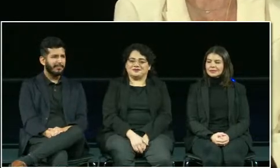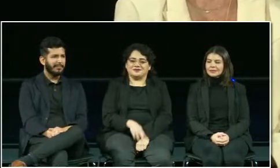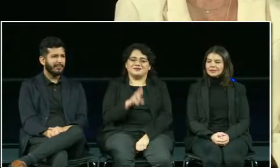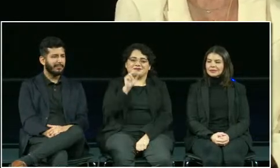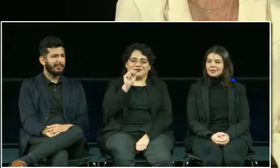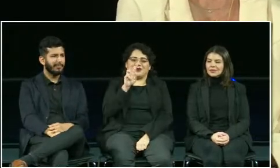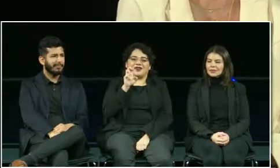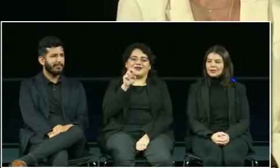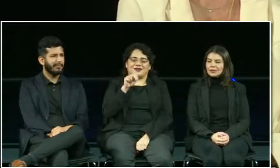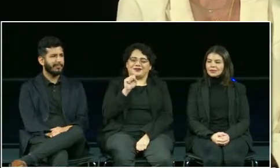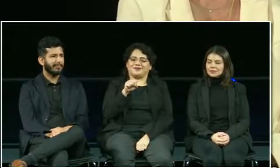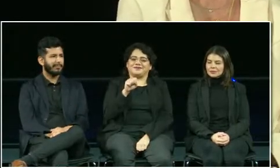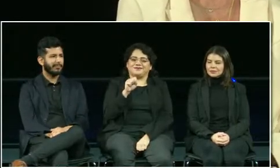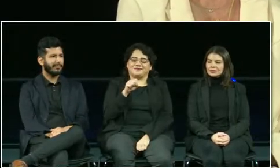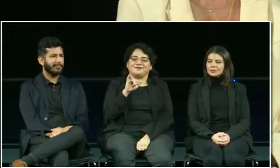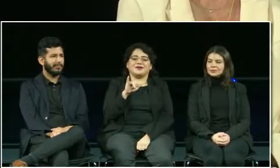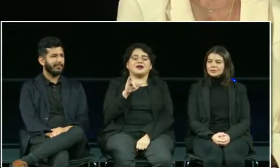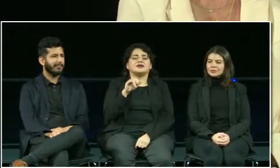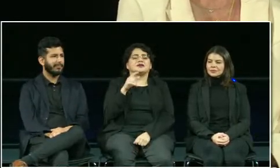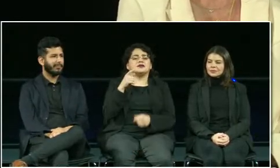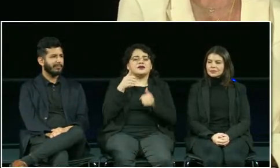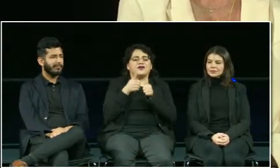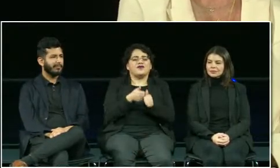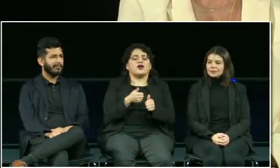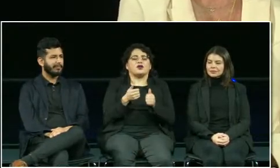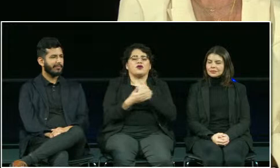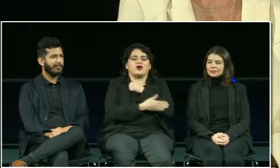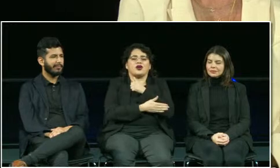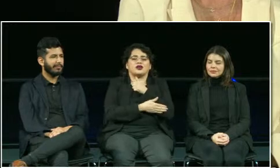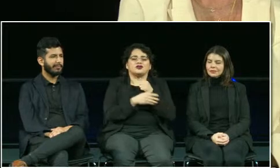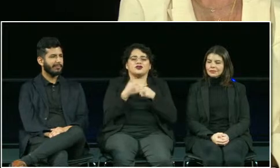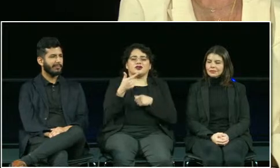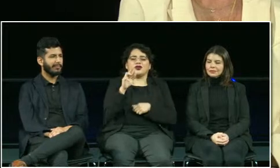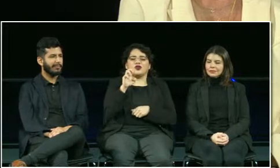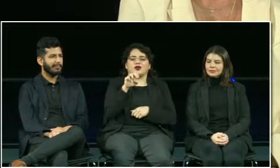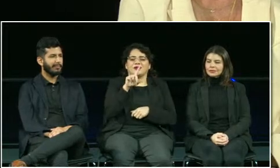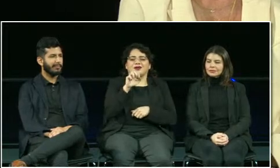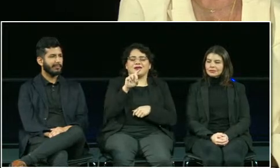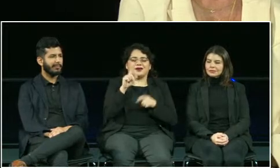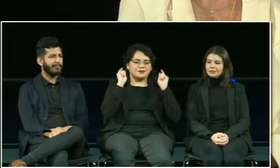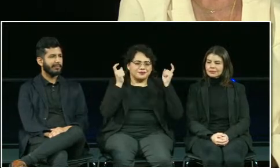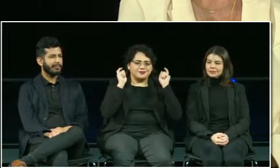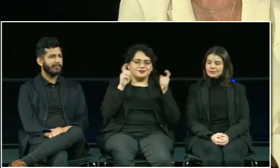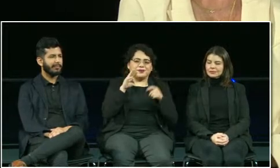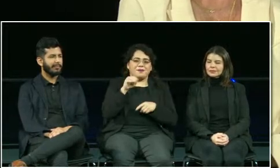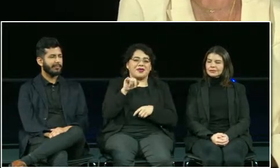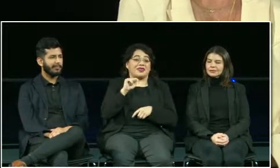big part in Greenlandic mythology, and it was also in the graphic novel.